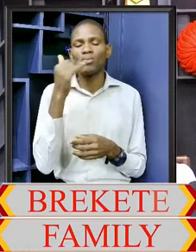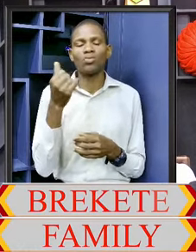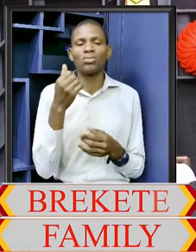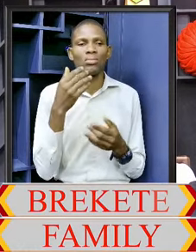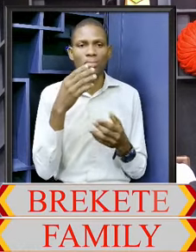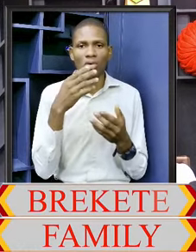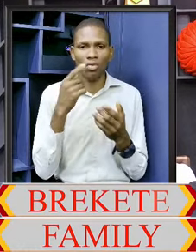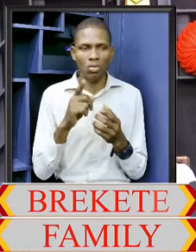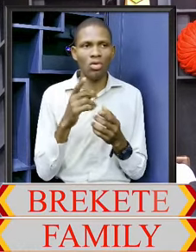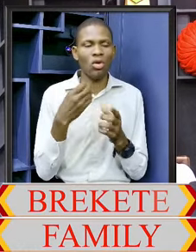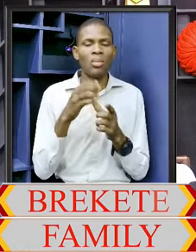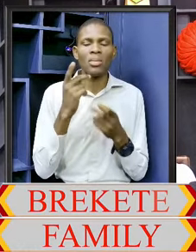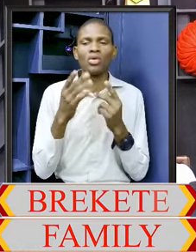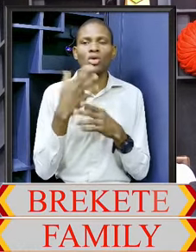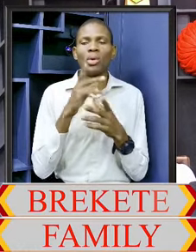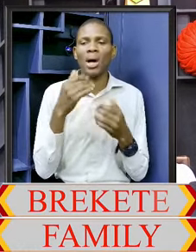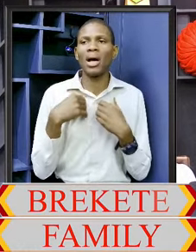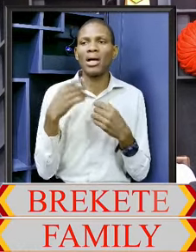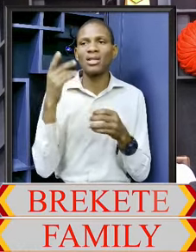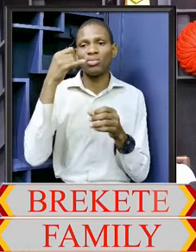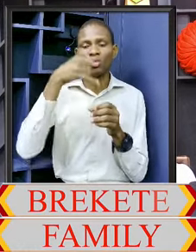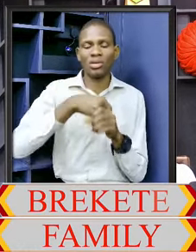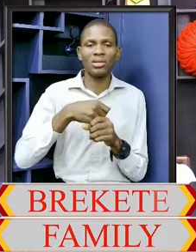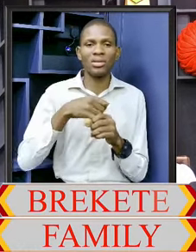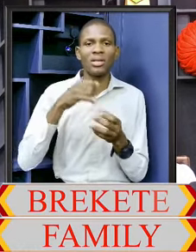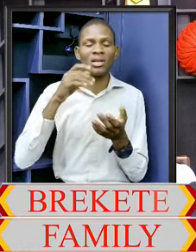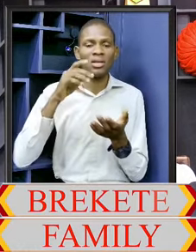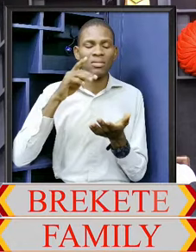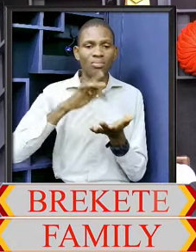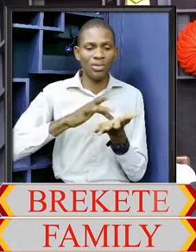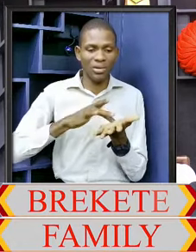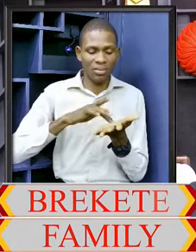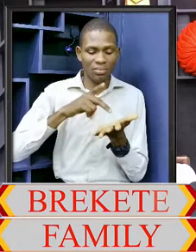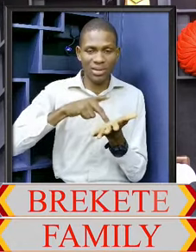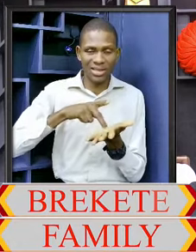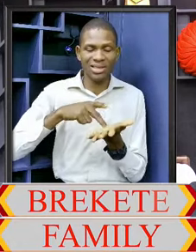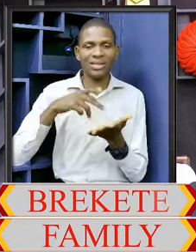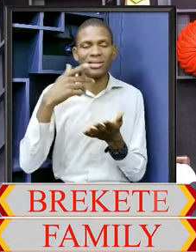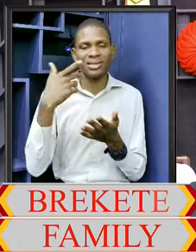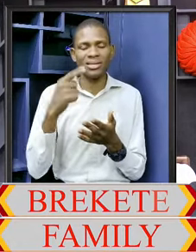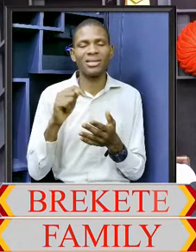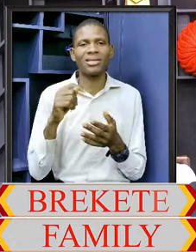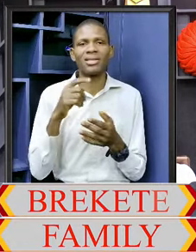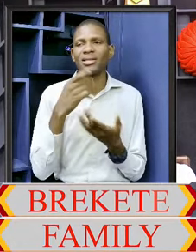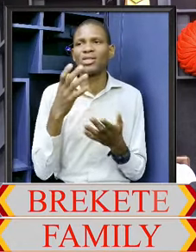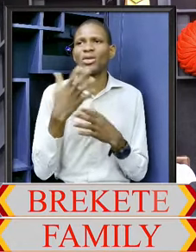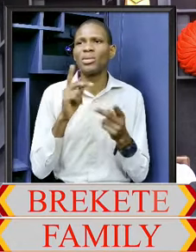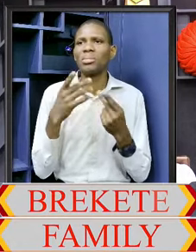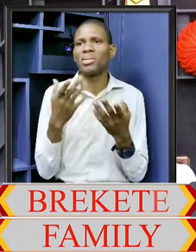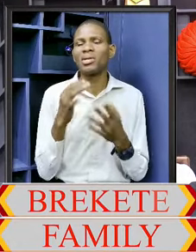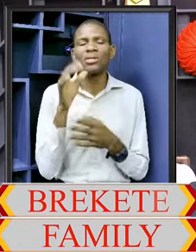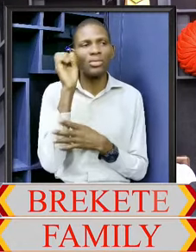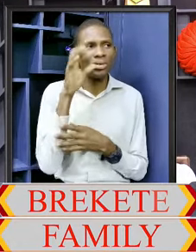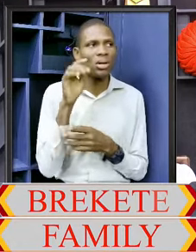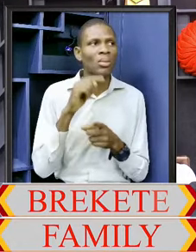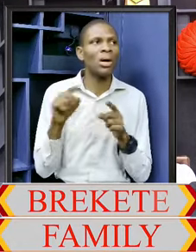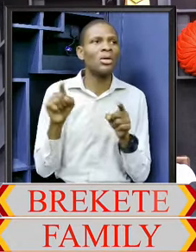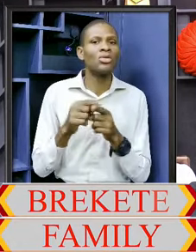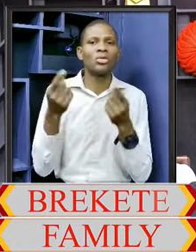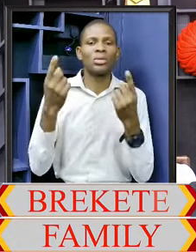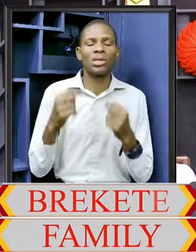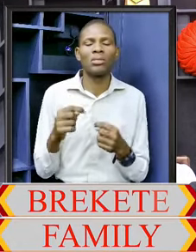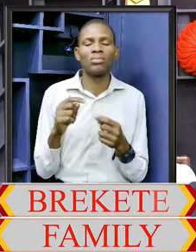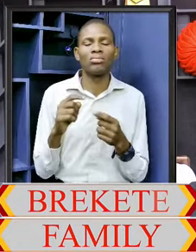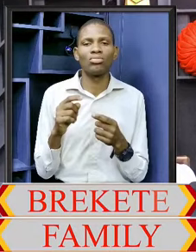they talk say maybe somebody don't poison their ginger. Yes, true, sir. Some talk say maybe in a juju. Yes, sir. No be so, yes, sir. But as on a